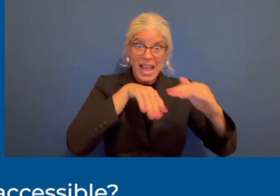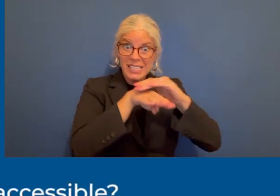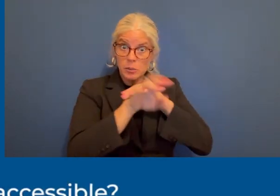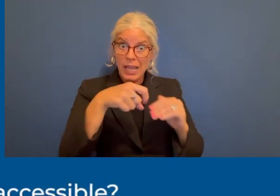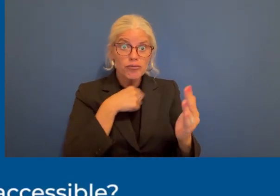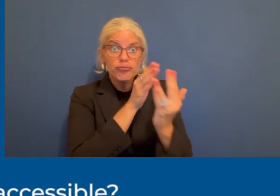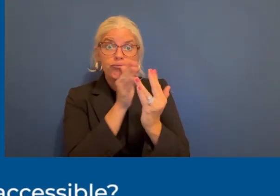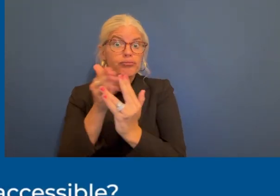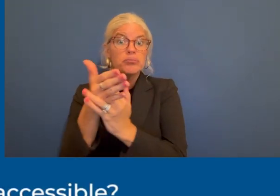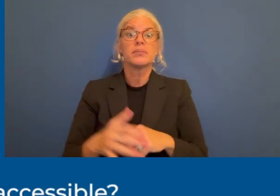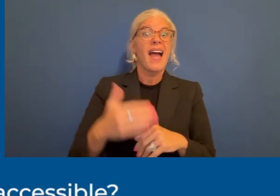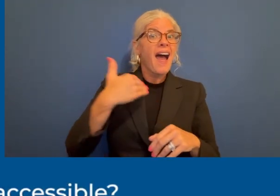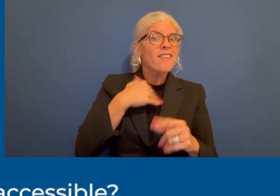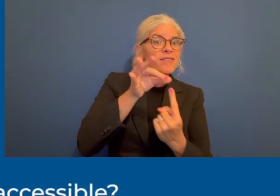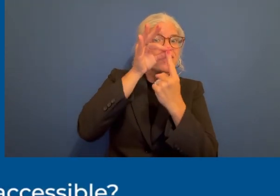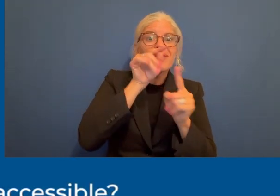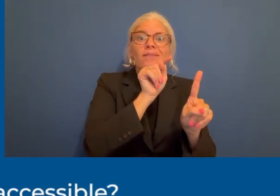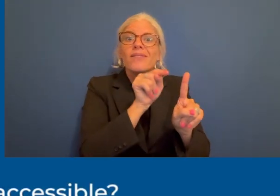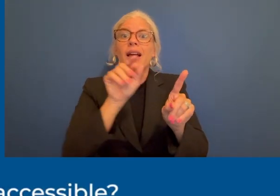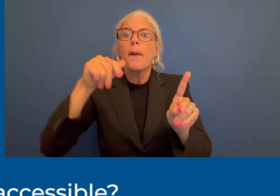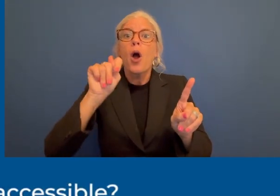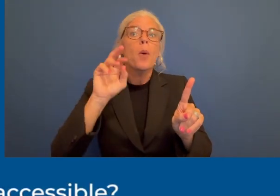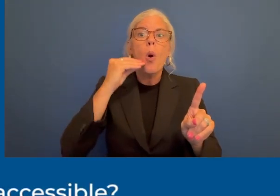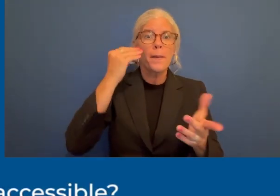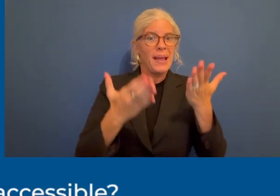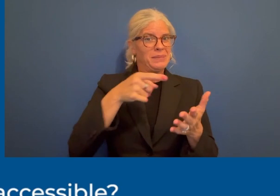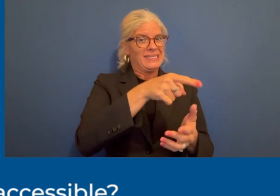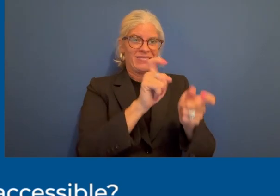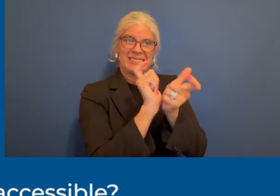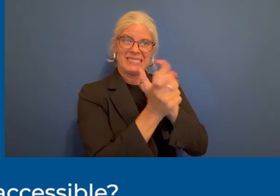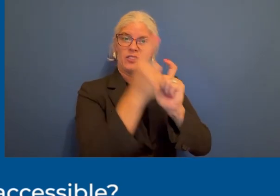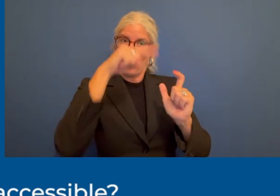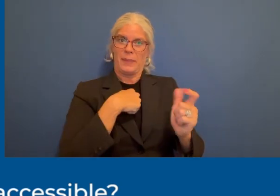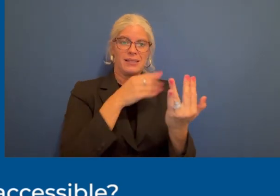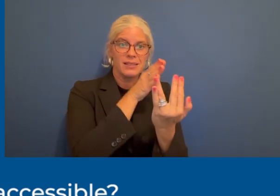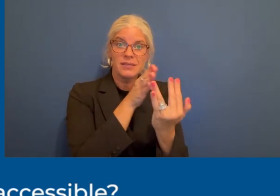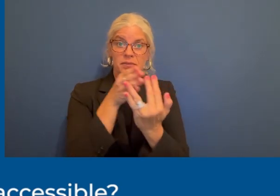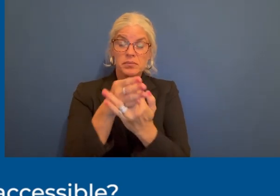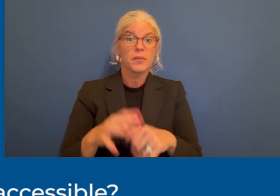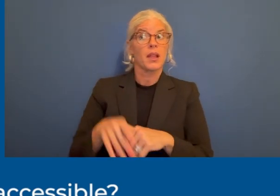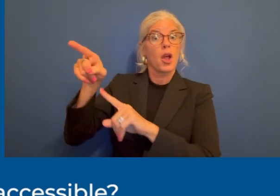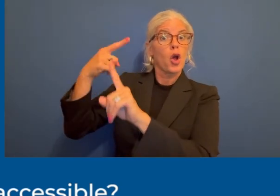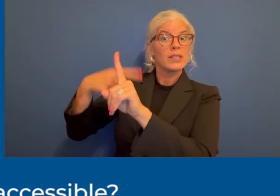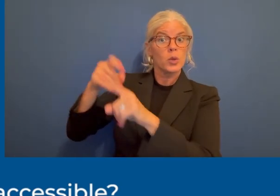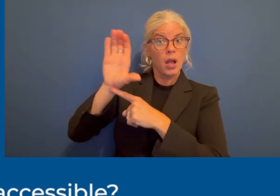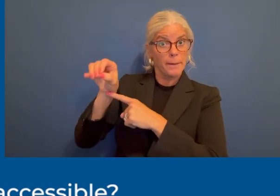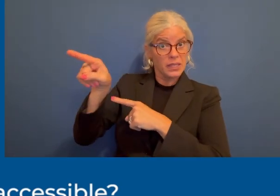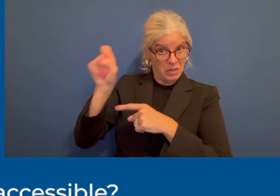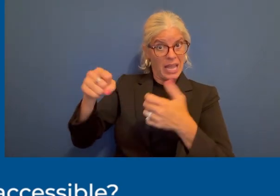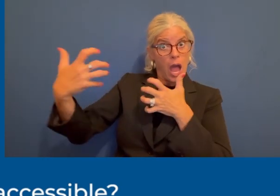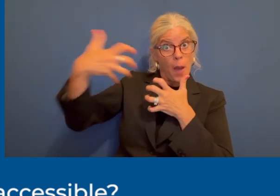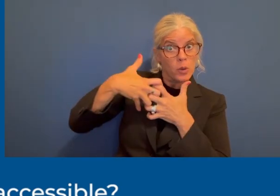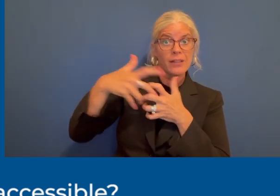accessible? Are there features in the apartment or home that would need to be altered for access? Would the rental